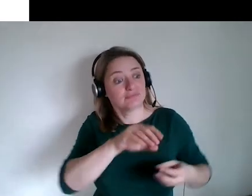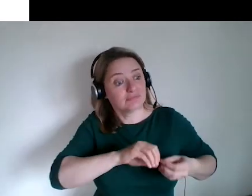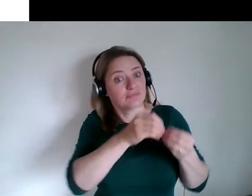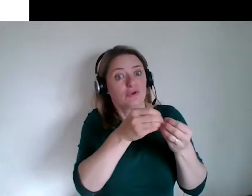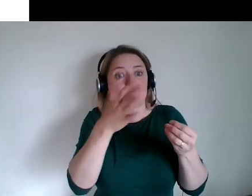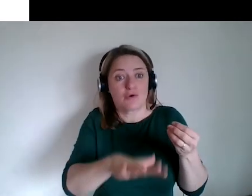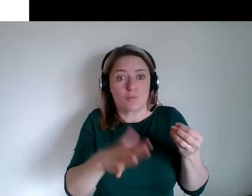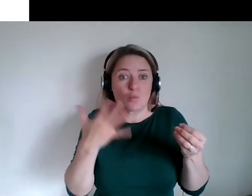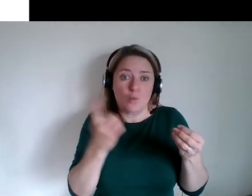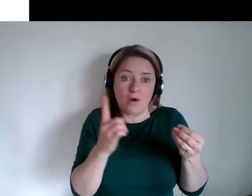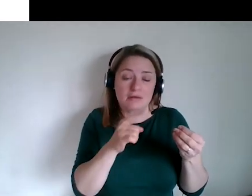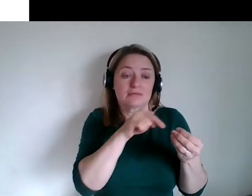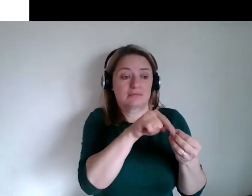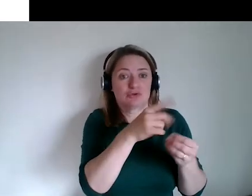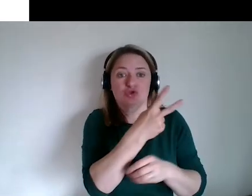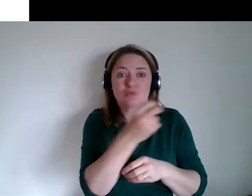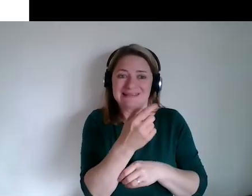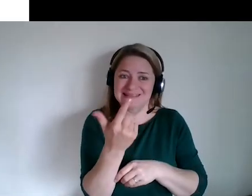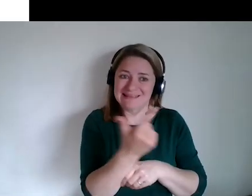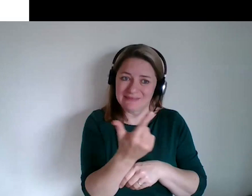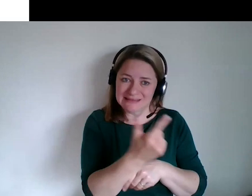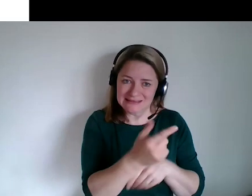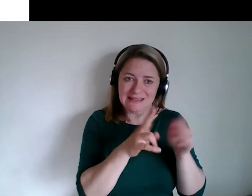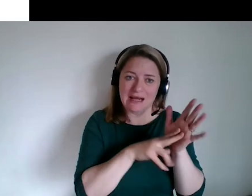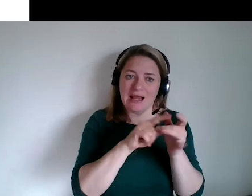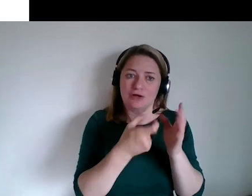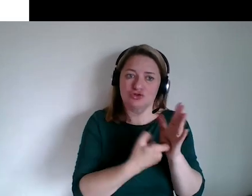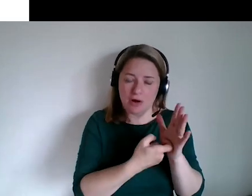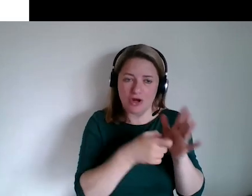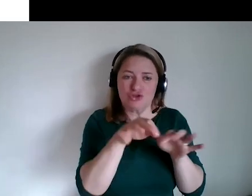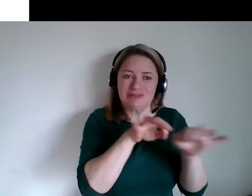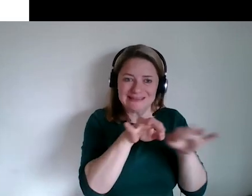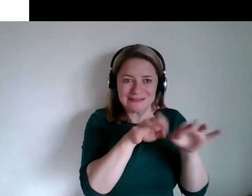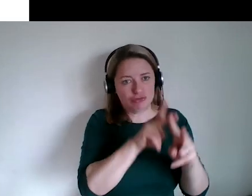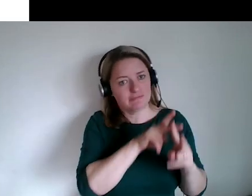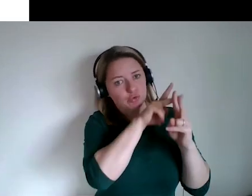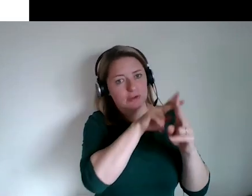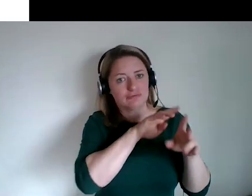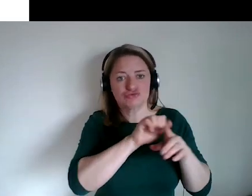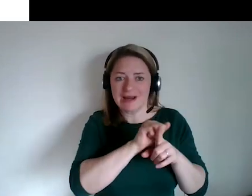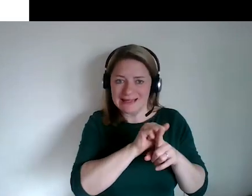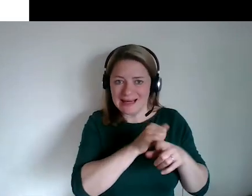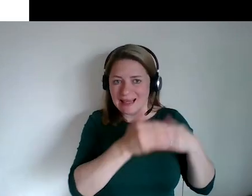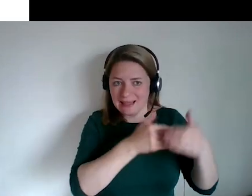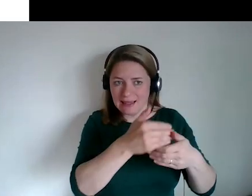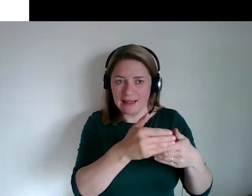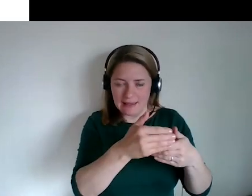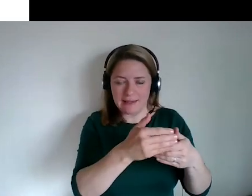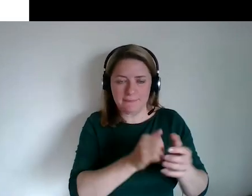of the 2017 NIHR Strategic Review of Training, And